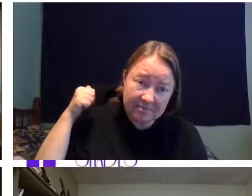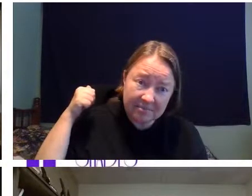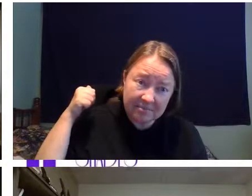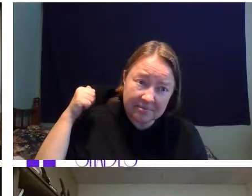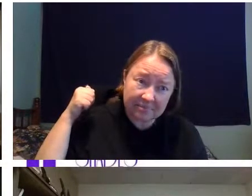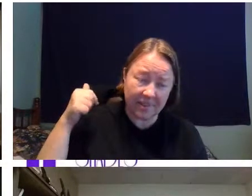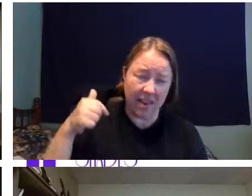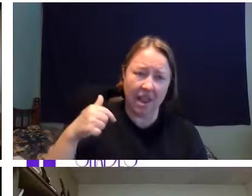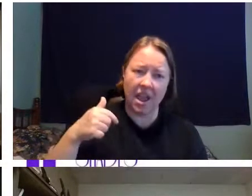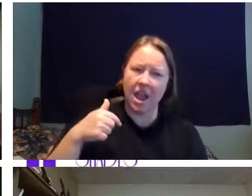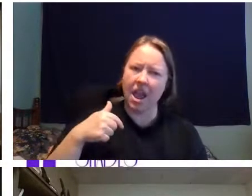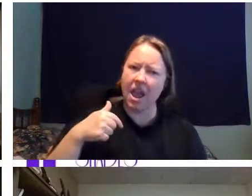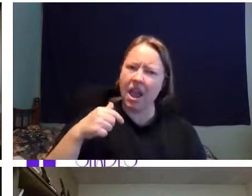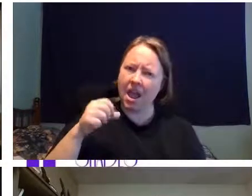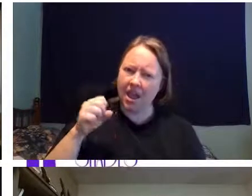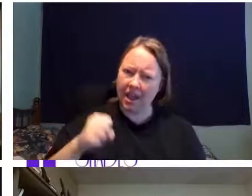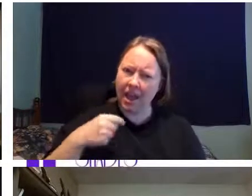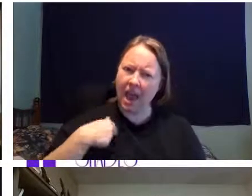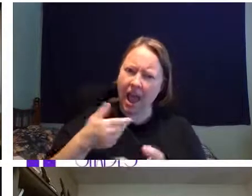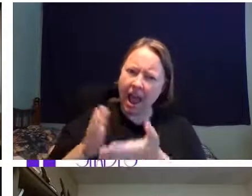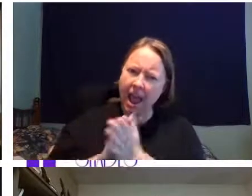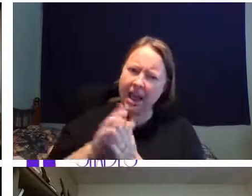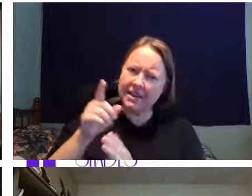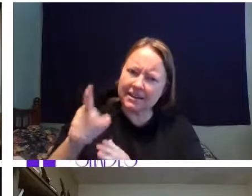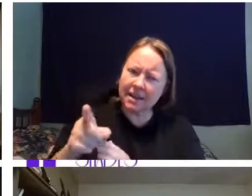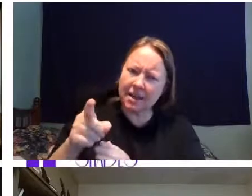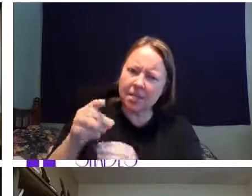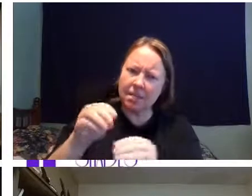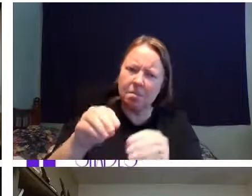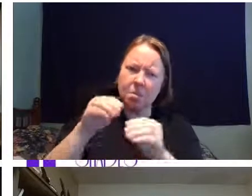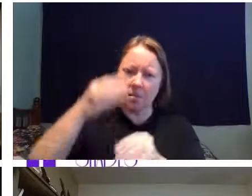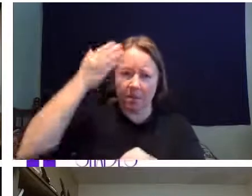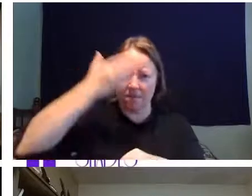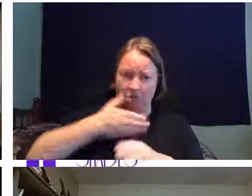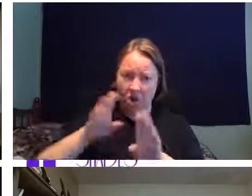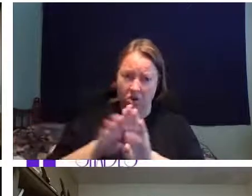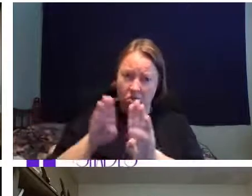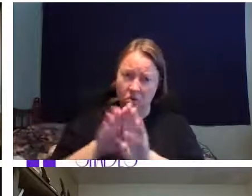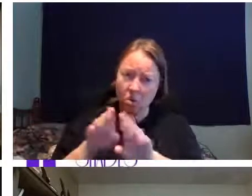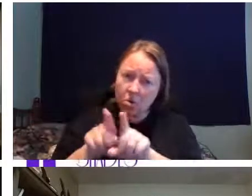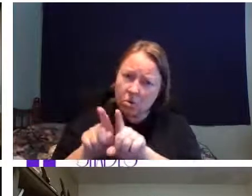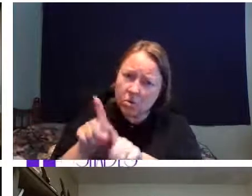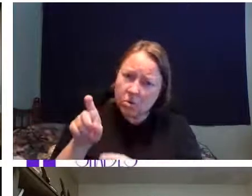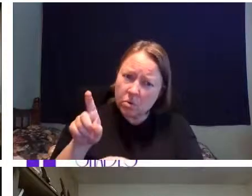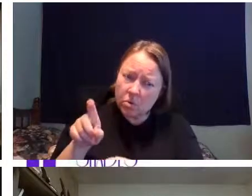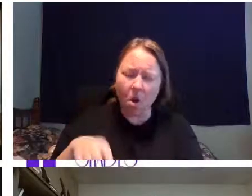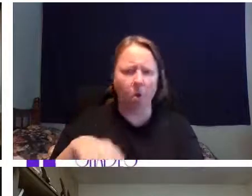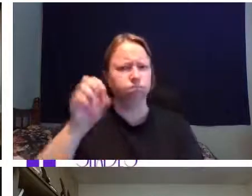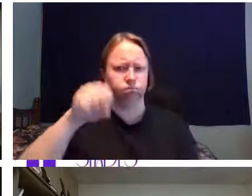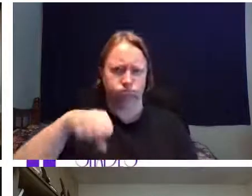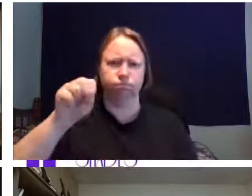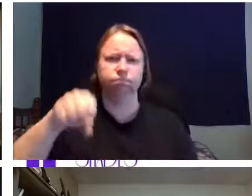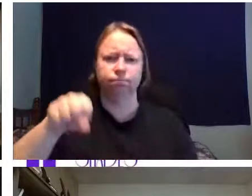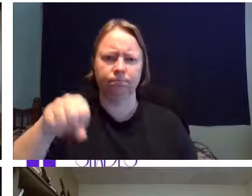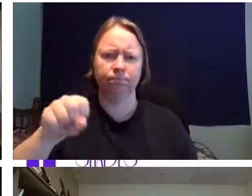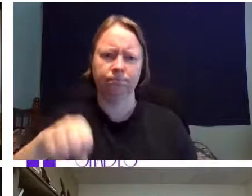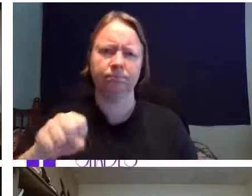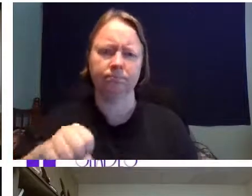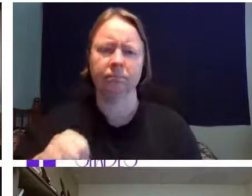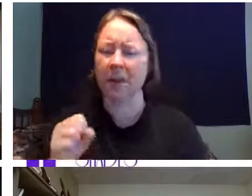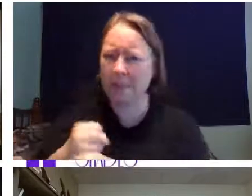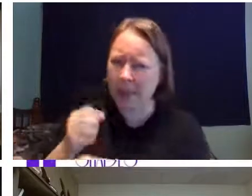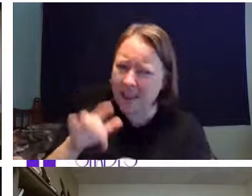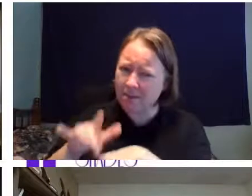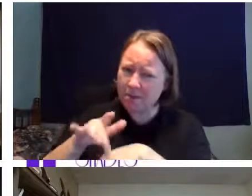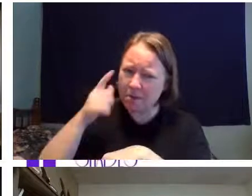Am I able to ask them to put it at the front door as well? Oh, absolutely. And make it available for me to